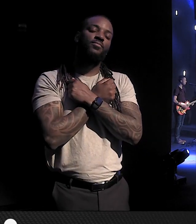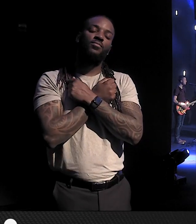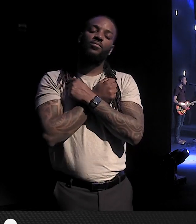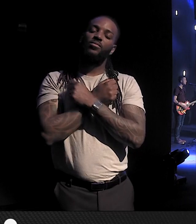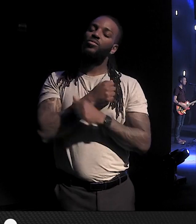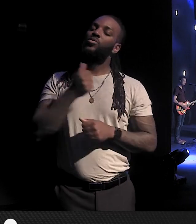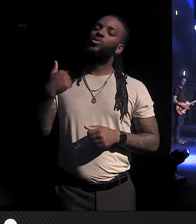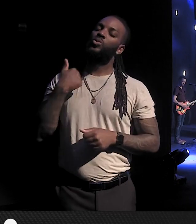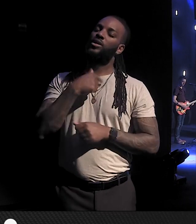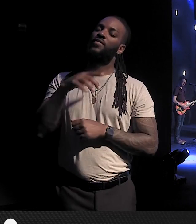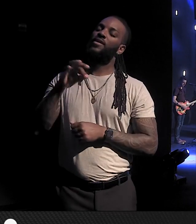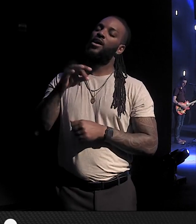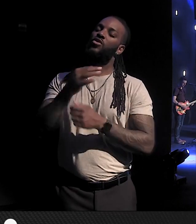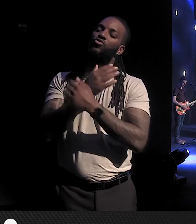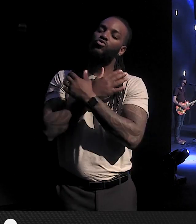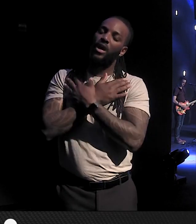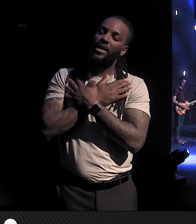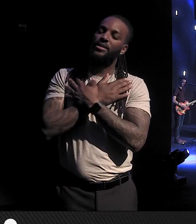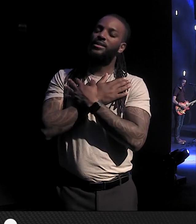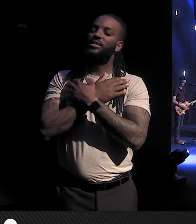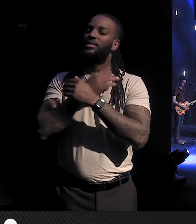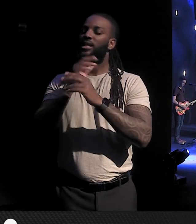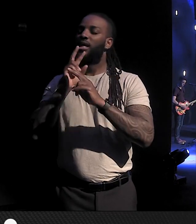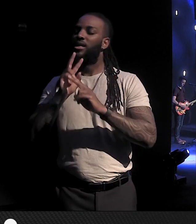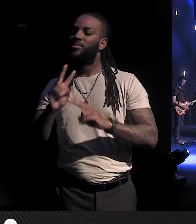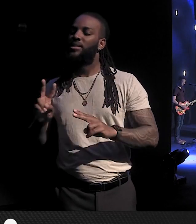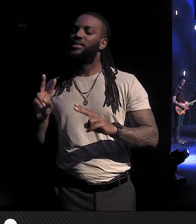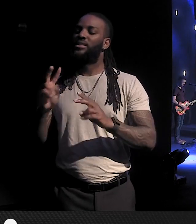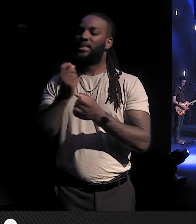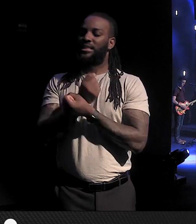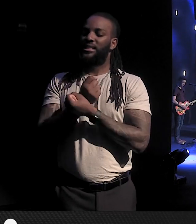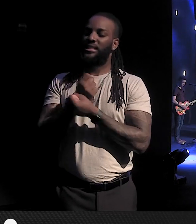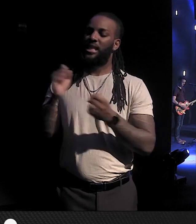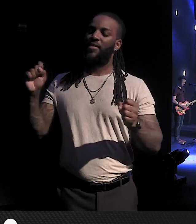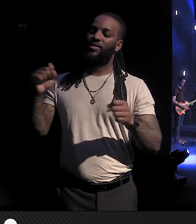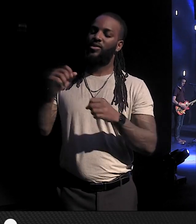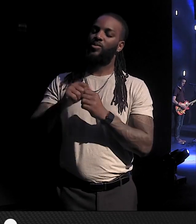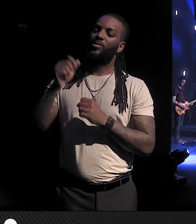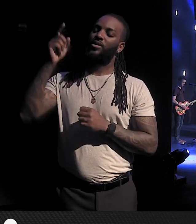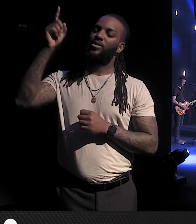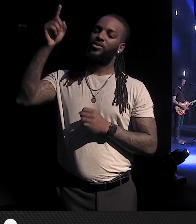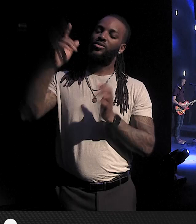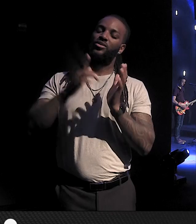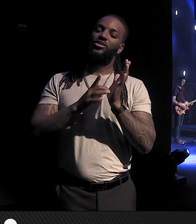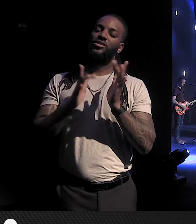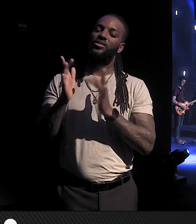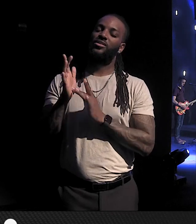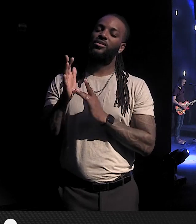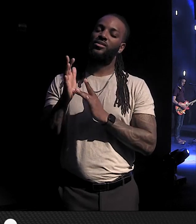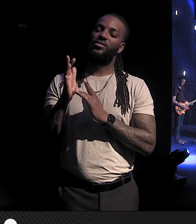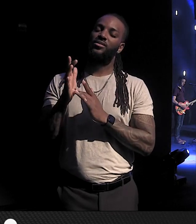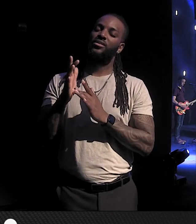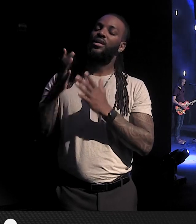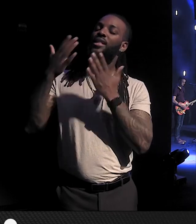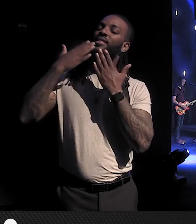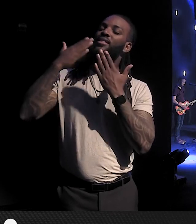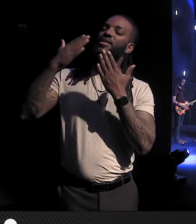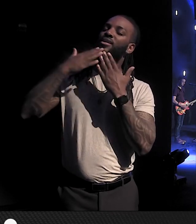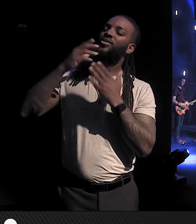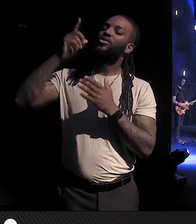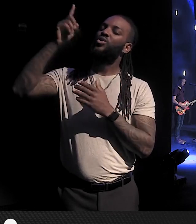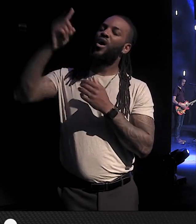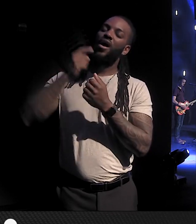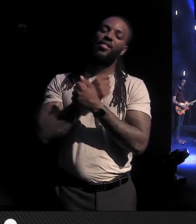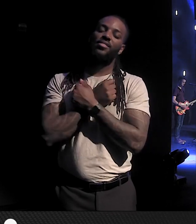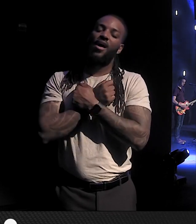that we can find rest and peace and safety in your arms, Jesus. Thank you that you are our